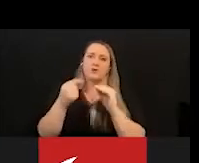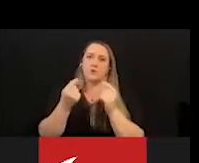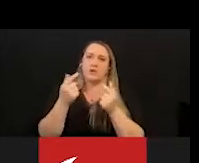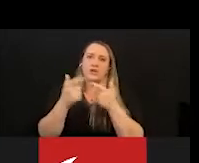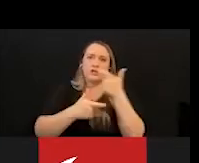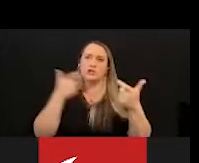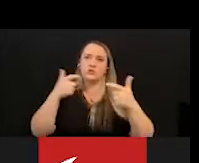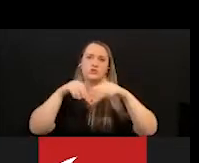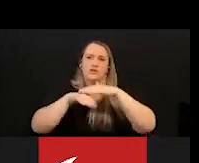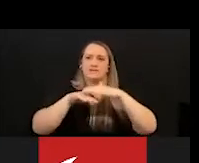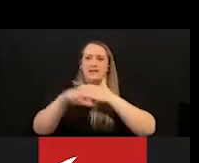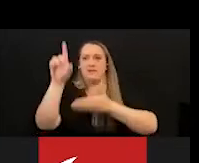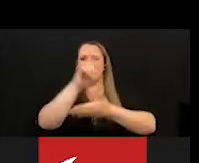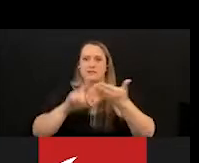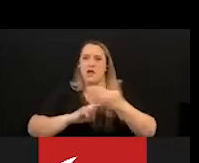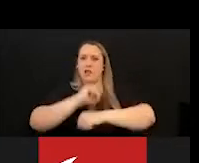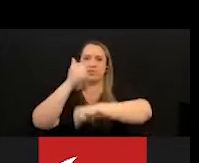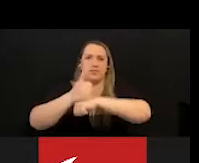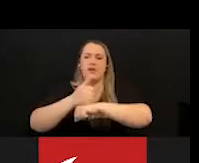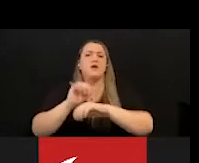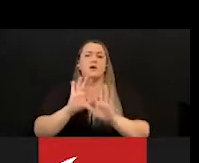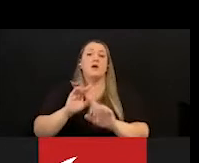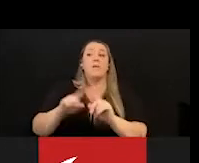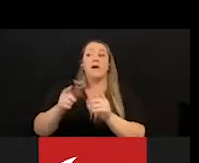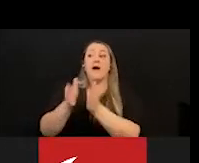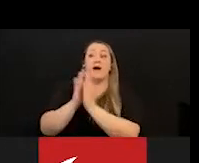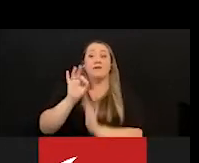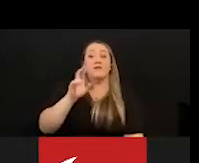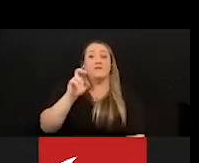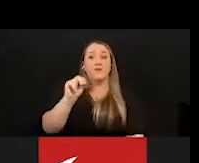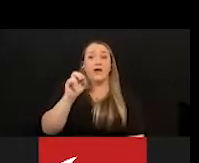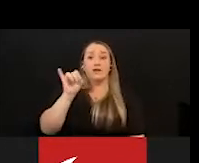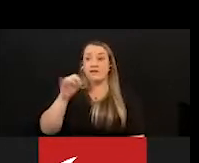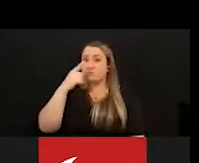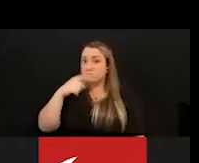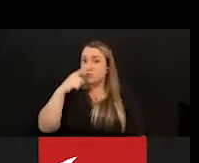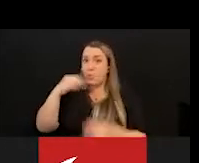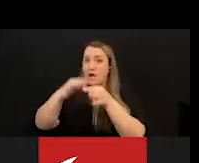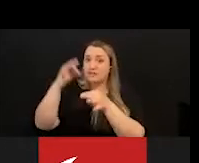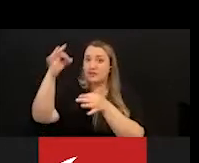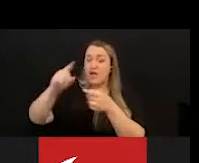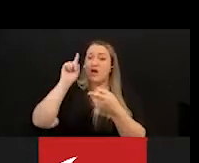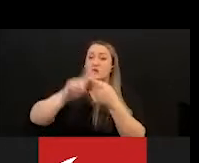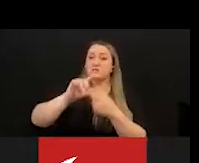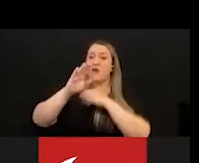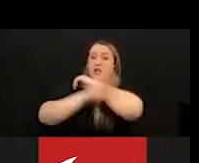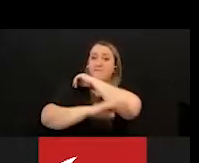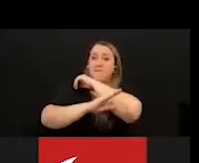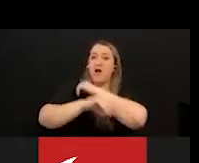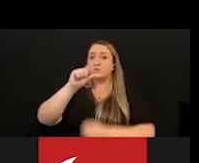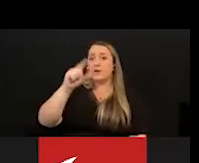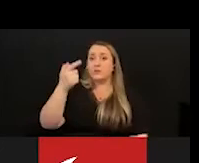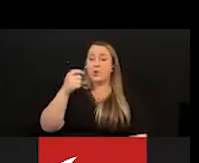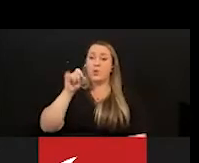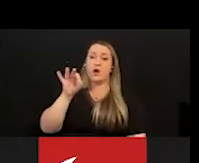accessibility design exhibition. But I asked Fran if we could look at delaying her exhibition to the fall of 2021 and if she could use